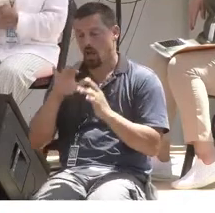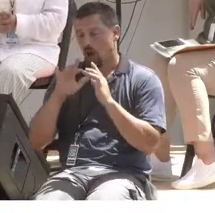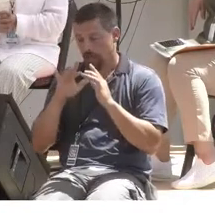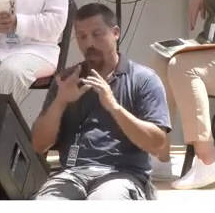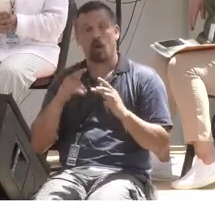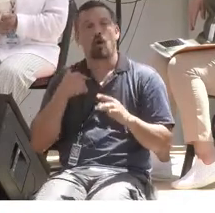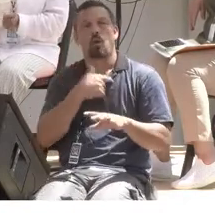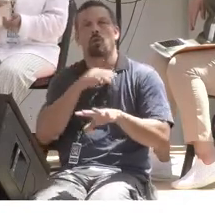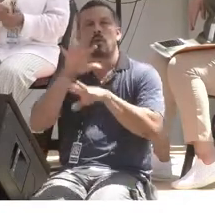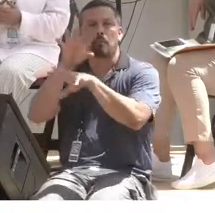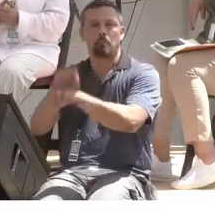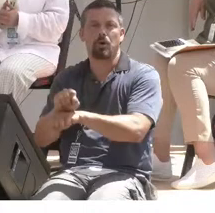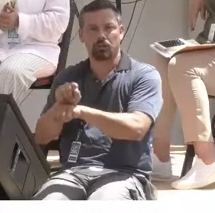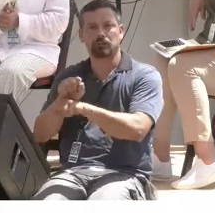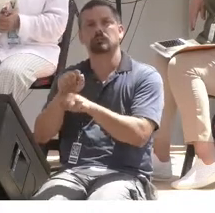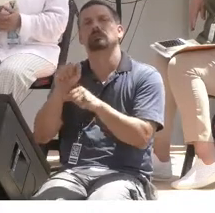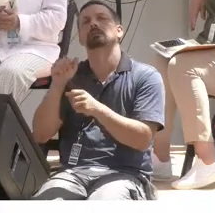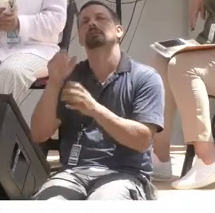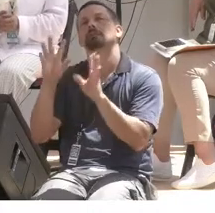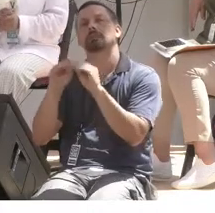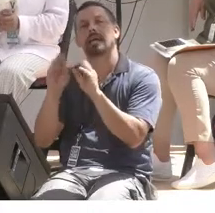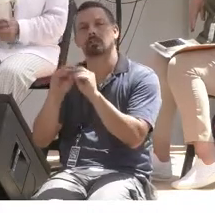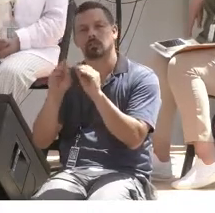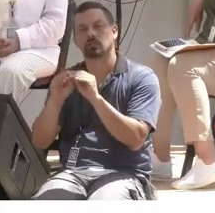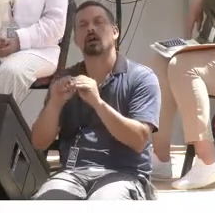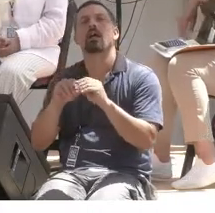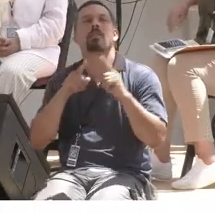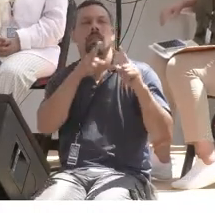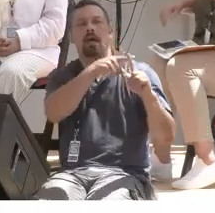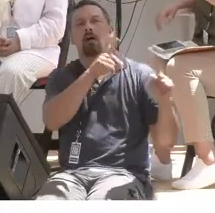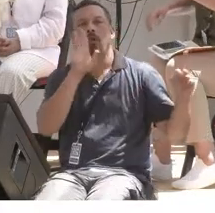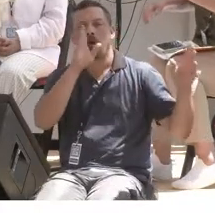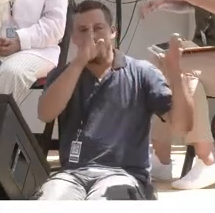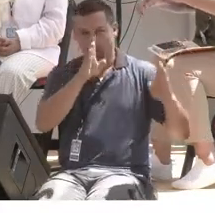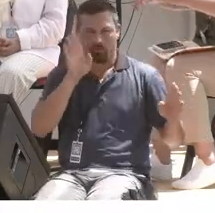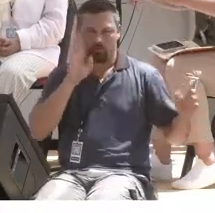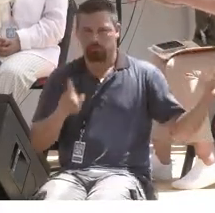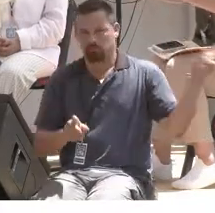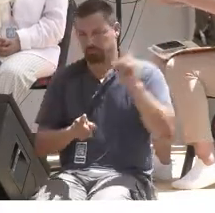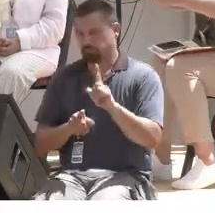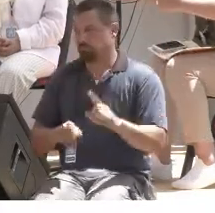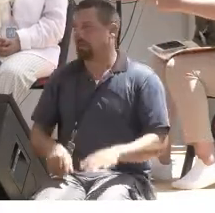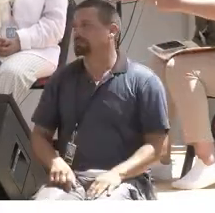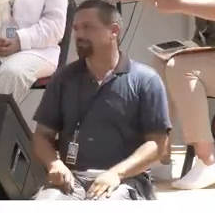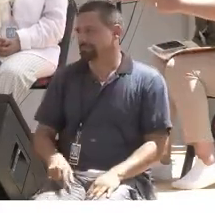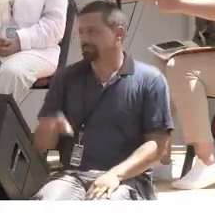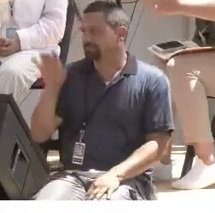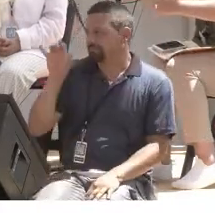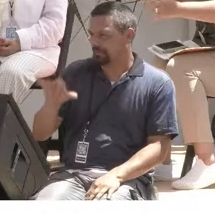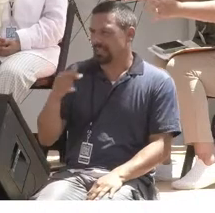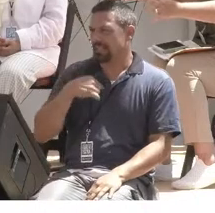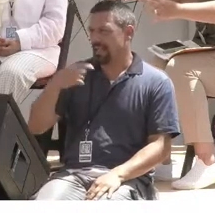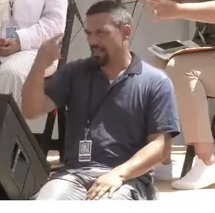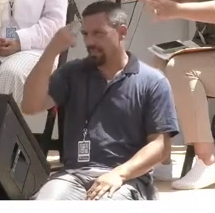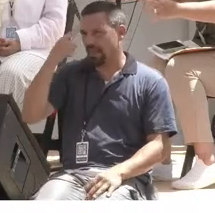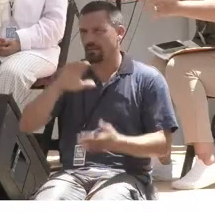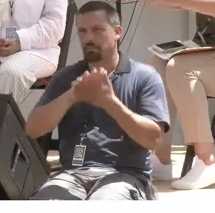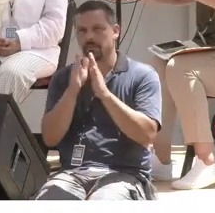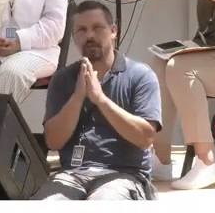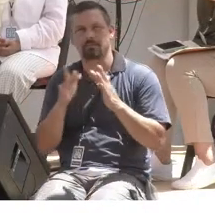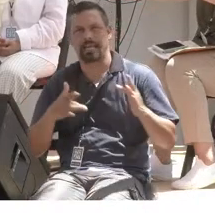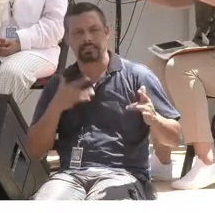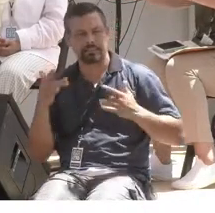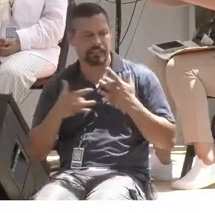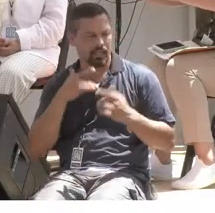will book them a session and they will pass by the studio and they will get it. And I think that's where the UAE, it gets exciting in the UAE,